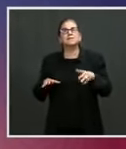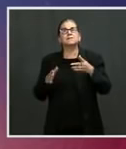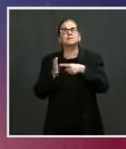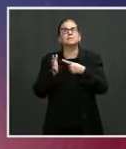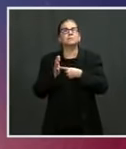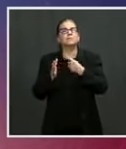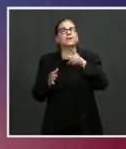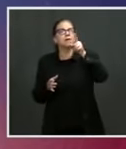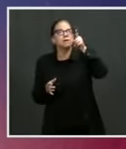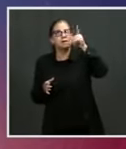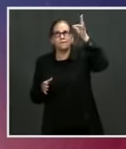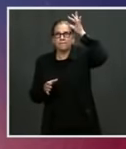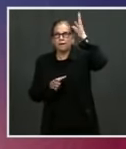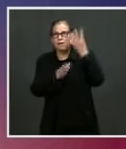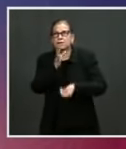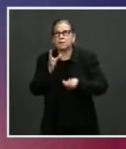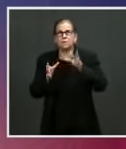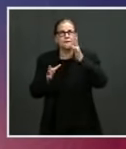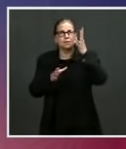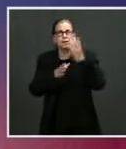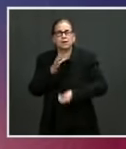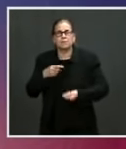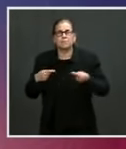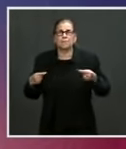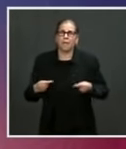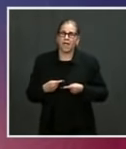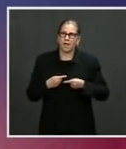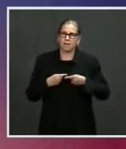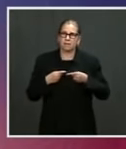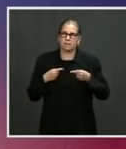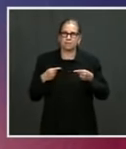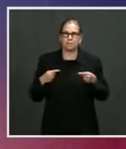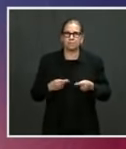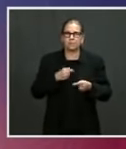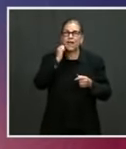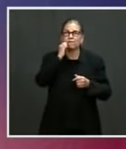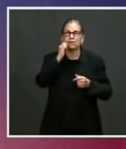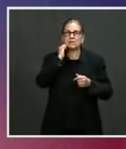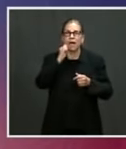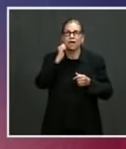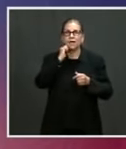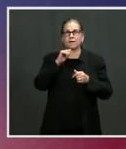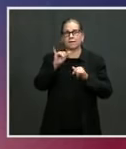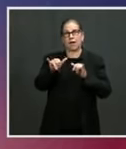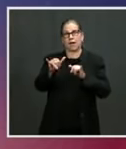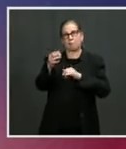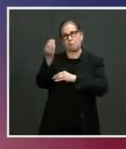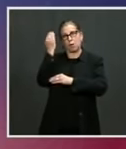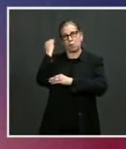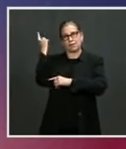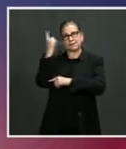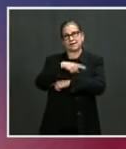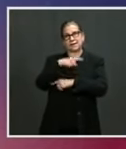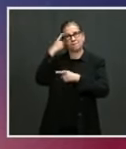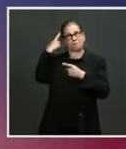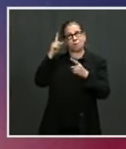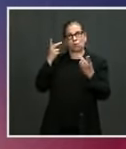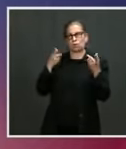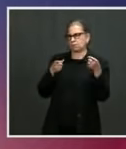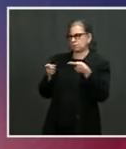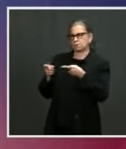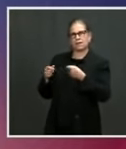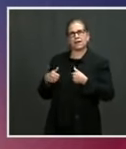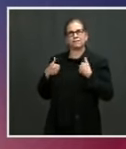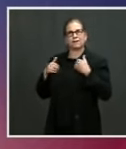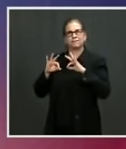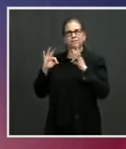day is Memorial Day for the families of our fallen. But today is also a day to celebrate their courage